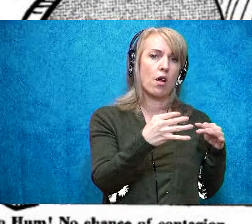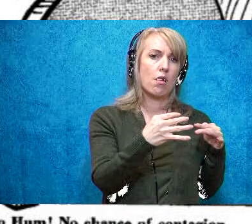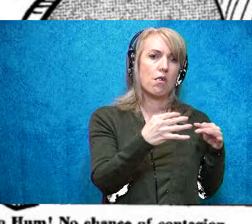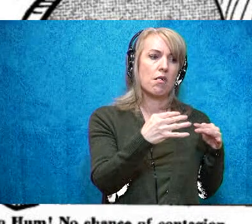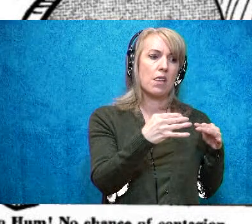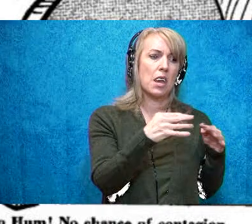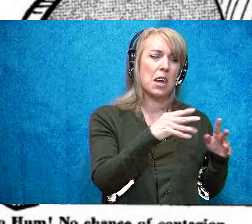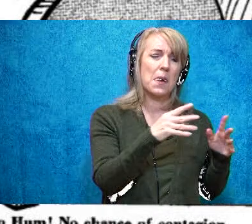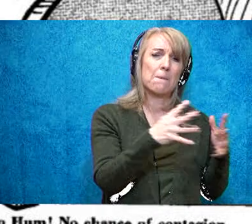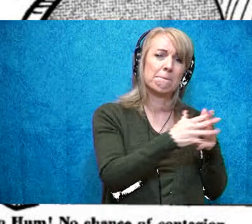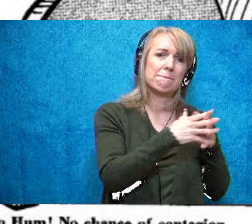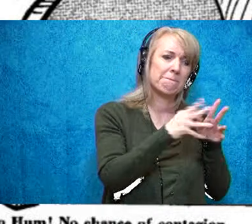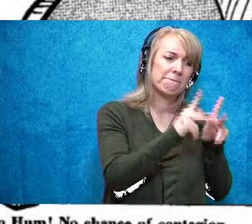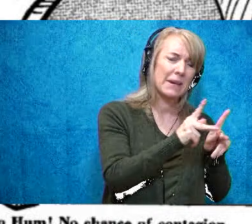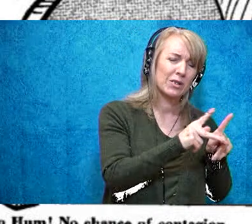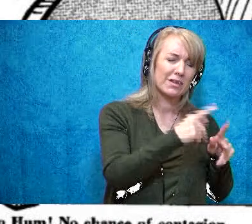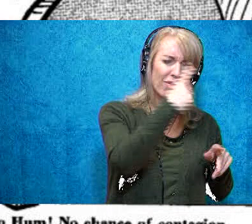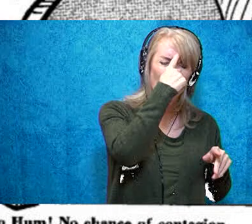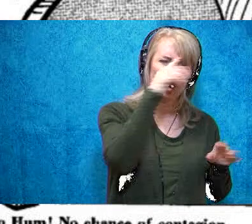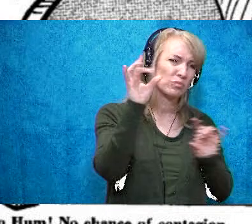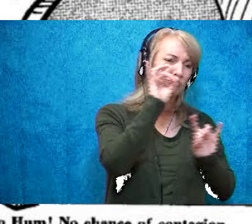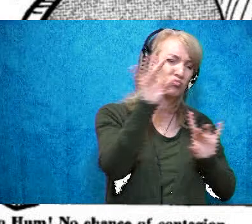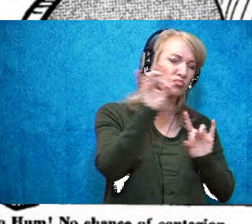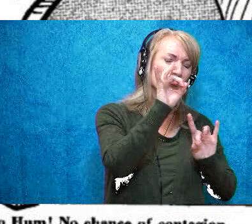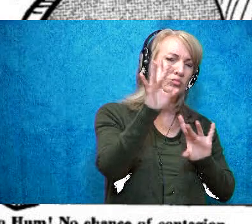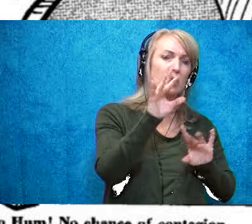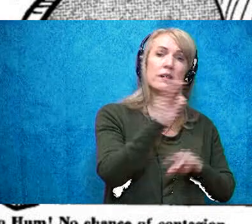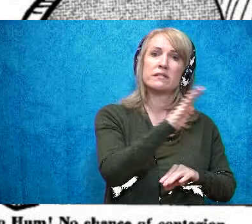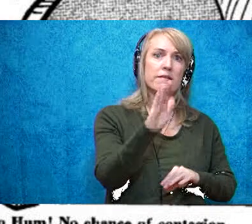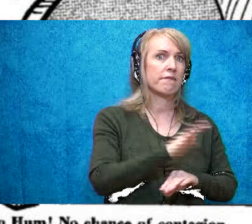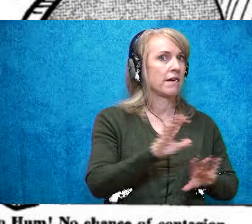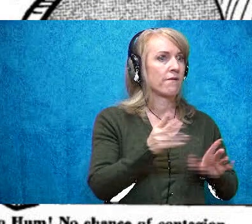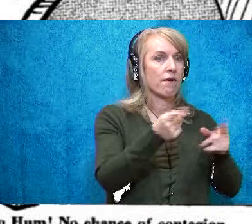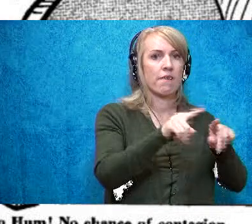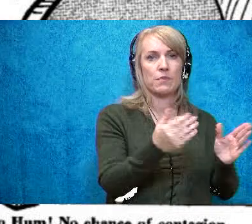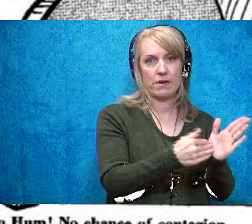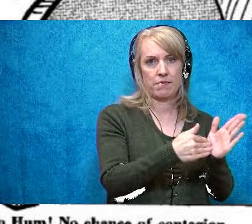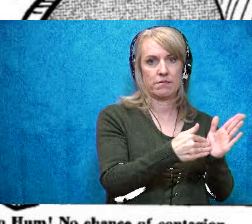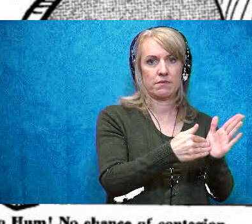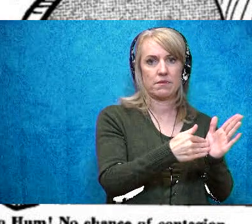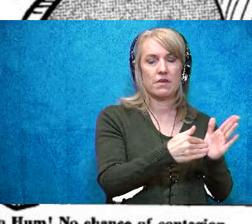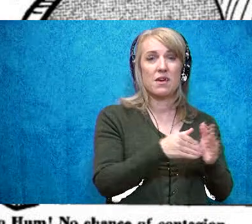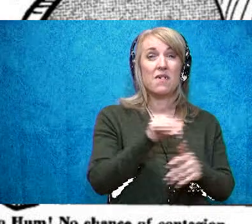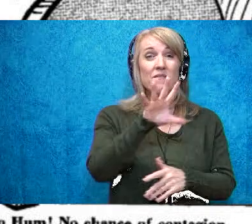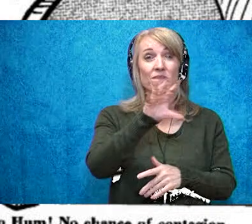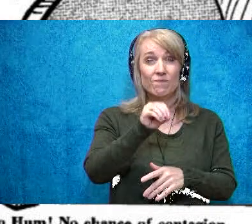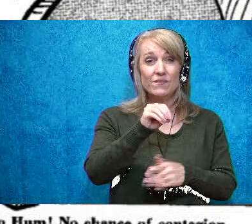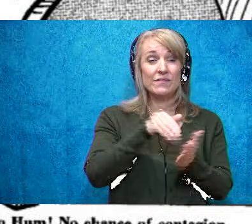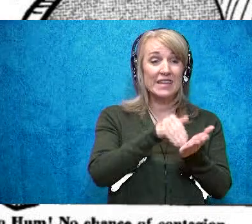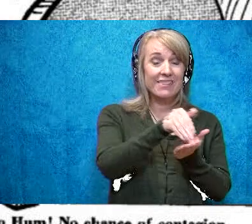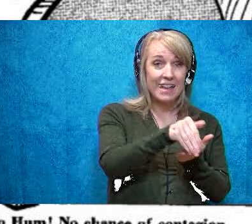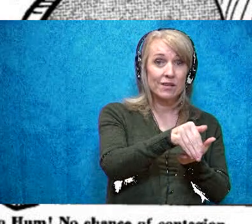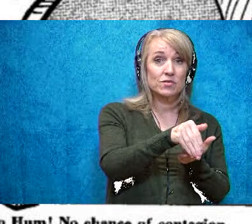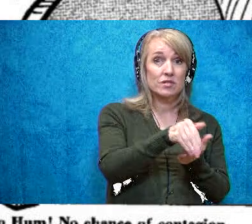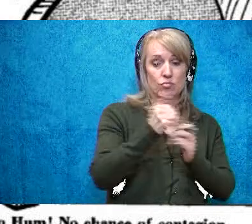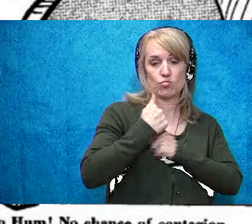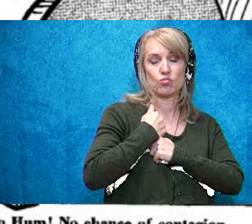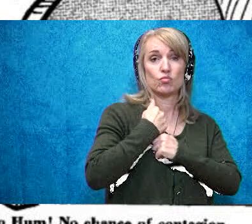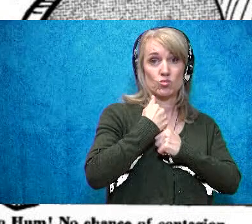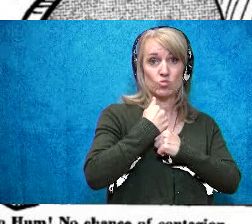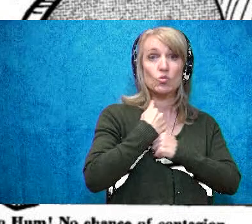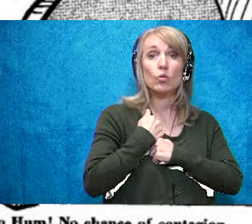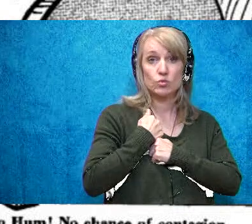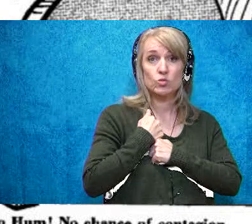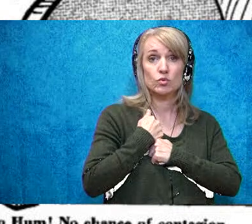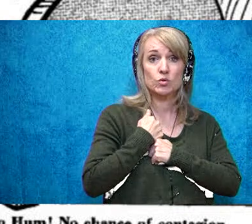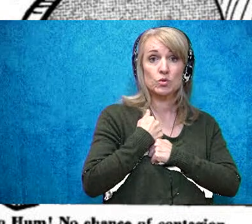an unpardonably costly mistake never to be repeated. More than 50,000 American doughboys, which were soldiers, had